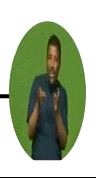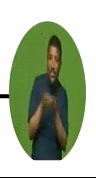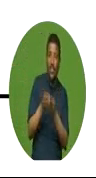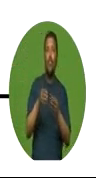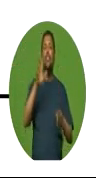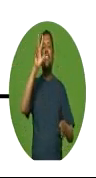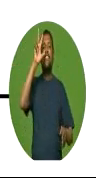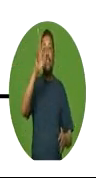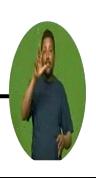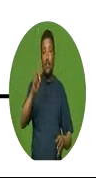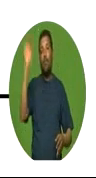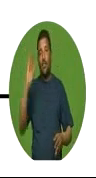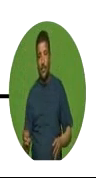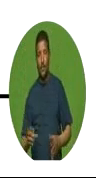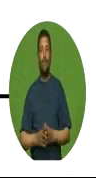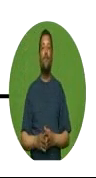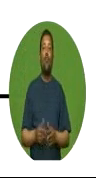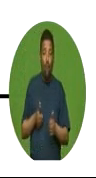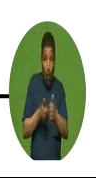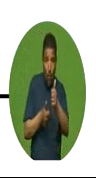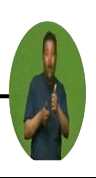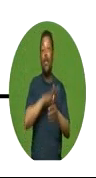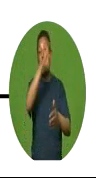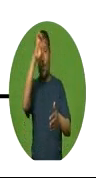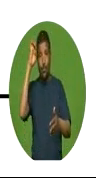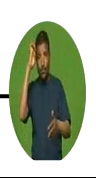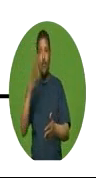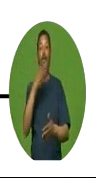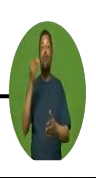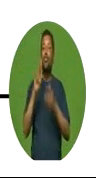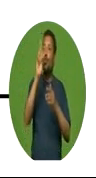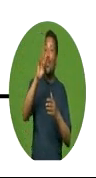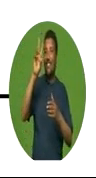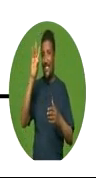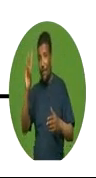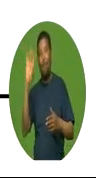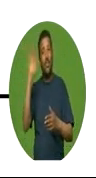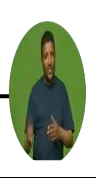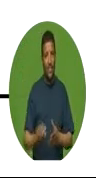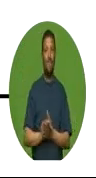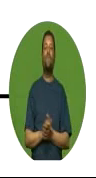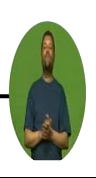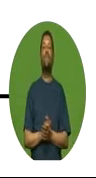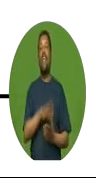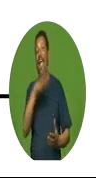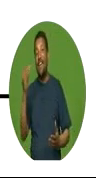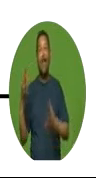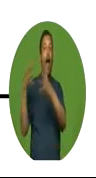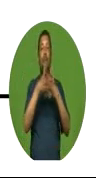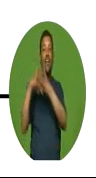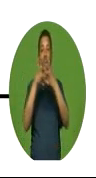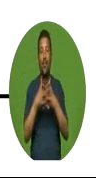is 30%, followed by Europe, which is 27%, and